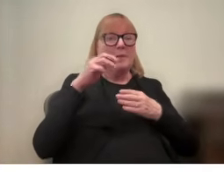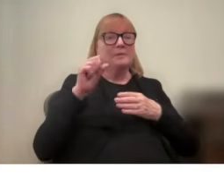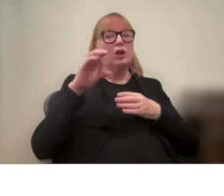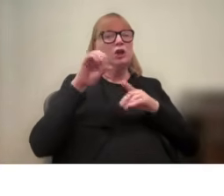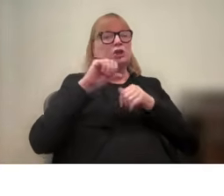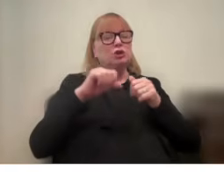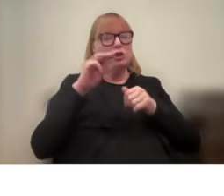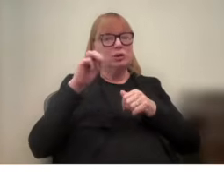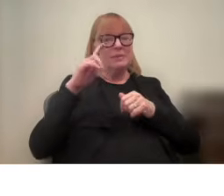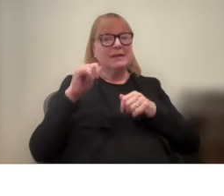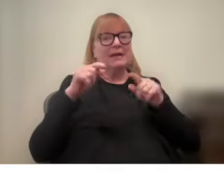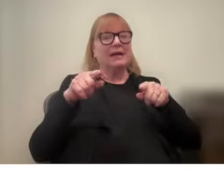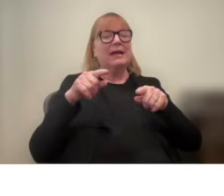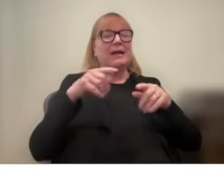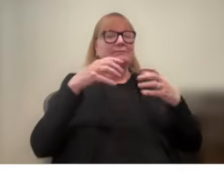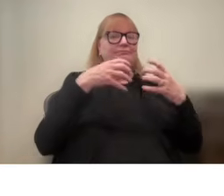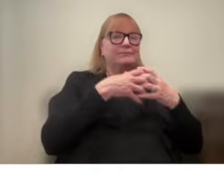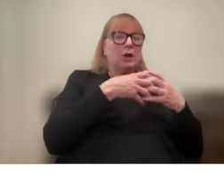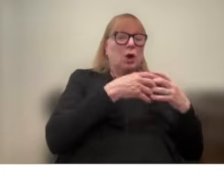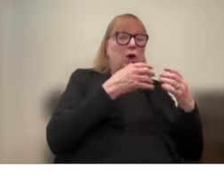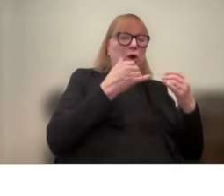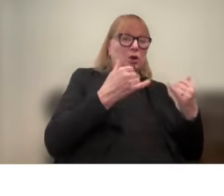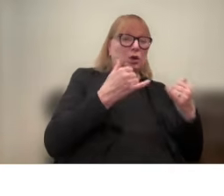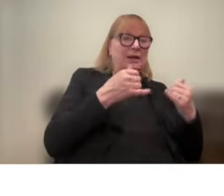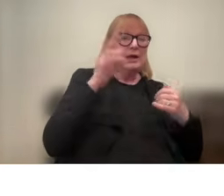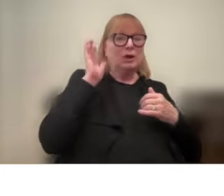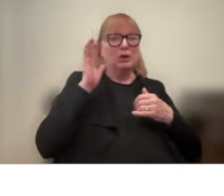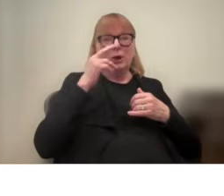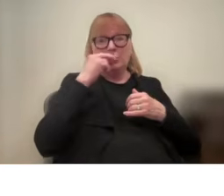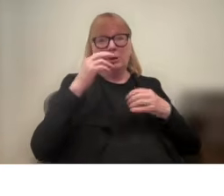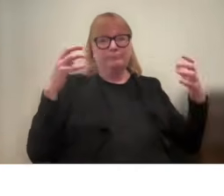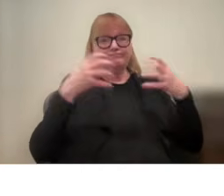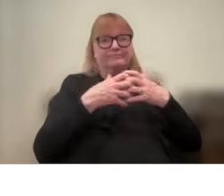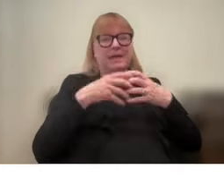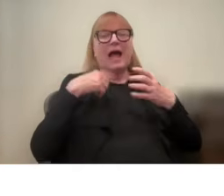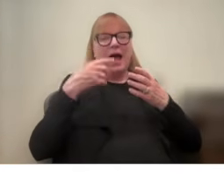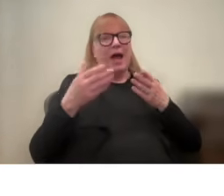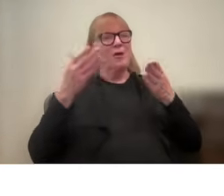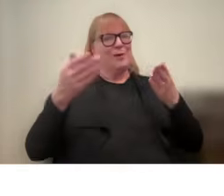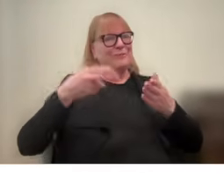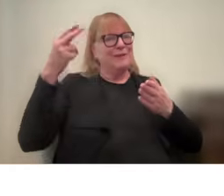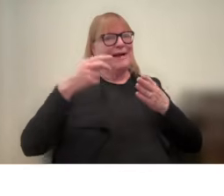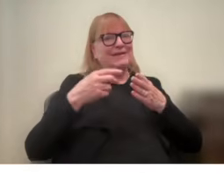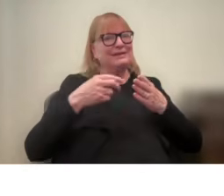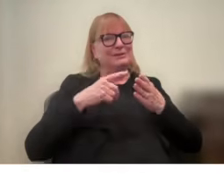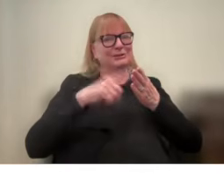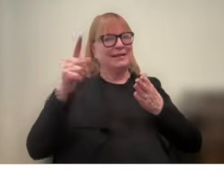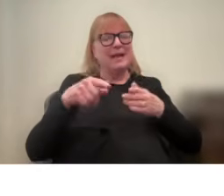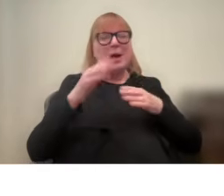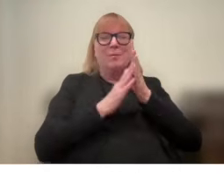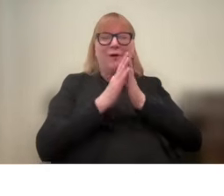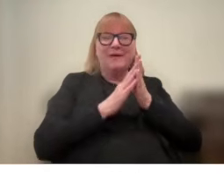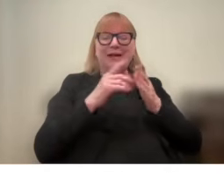blends historical artwork with contemporary humor. Highly recommend checking this out. The motivation is